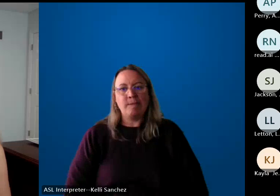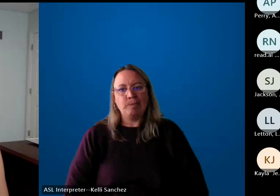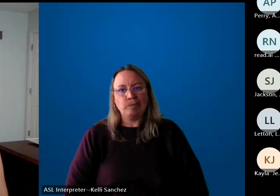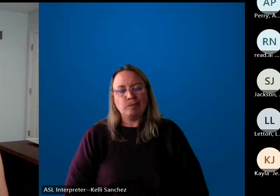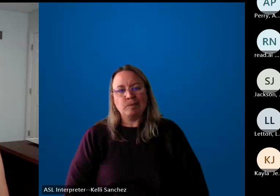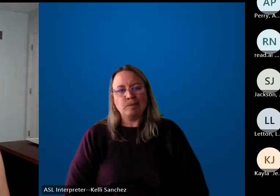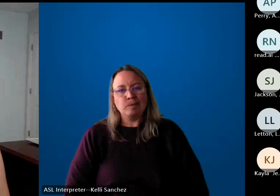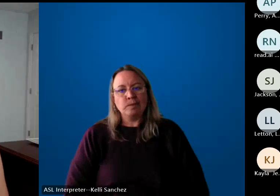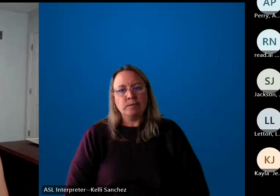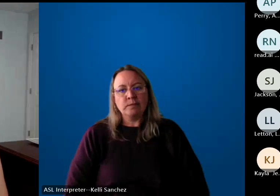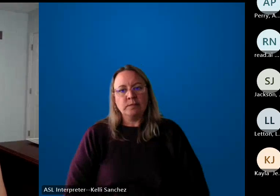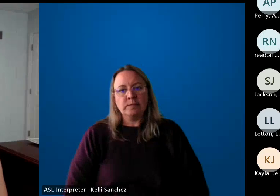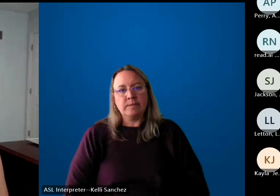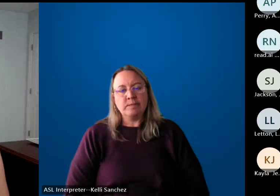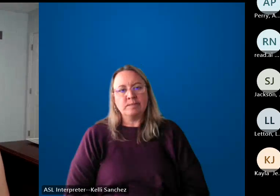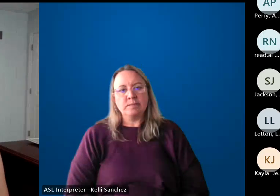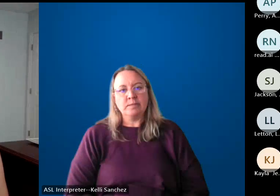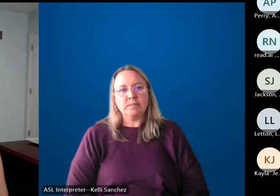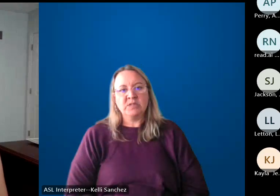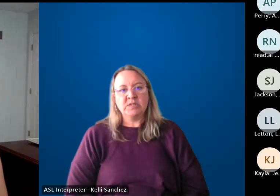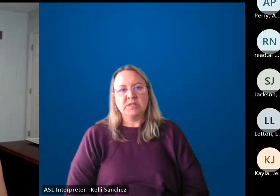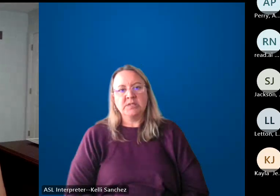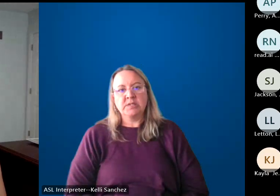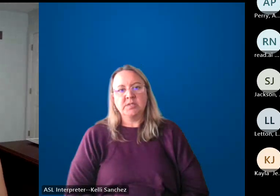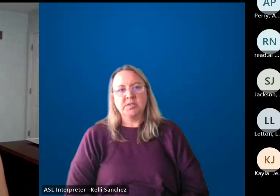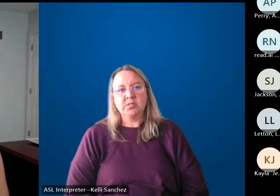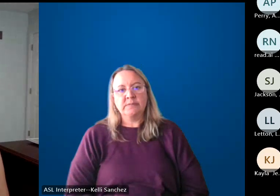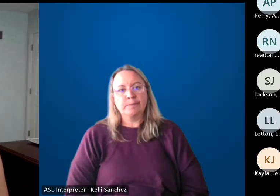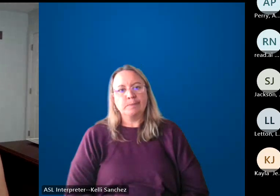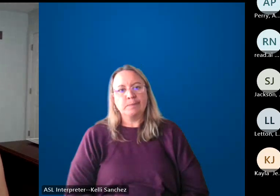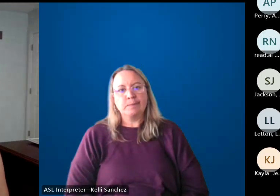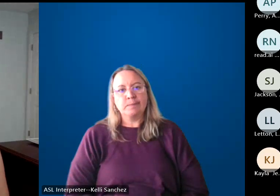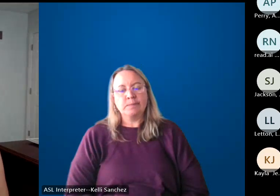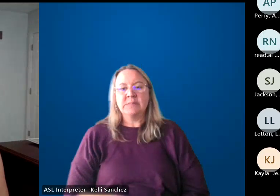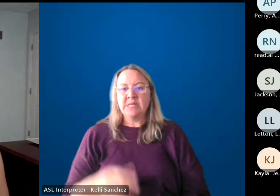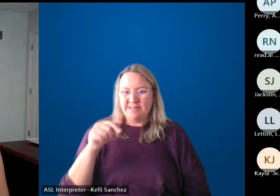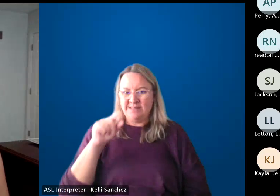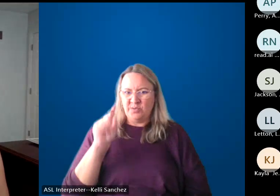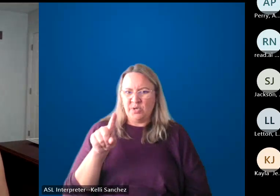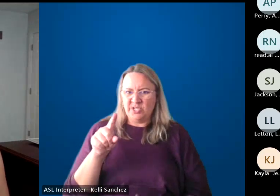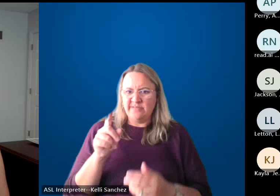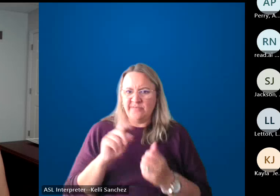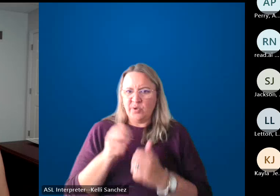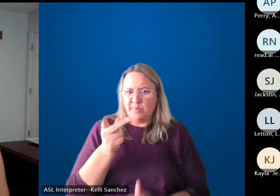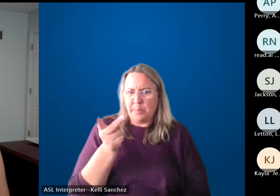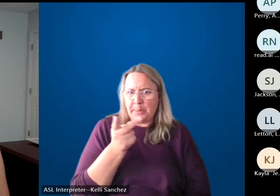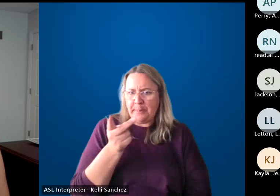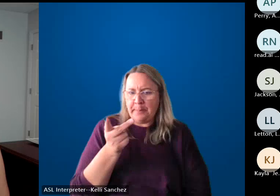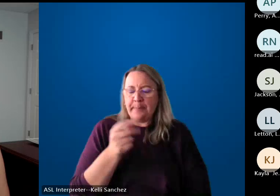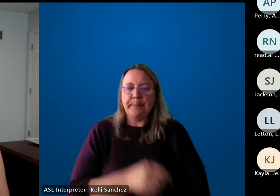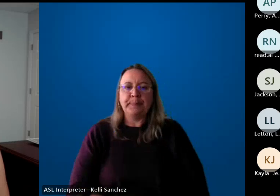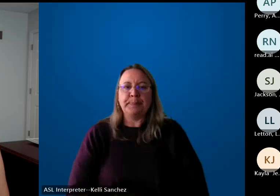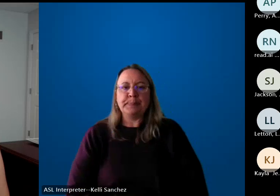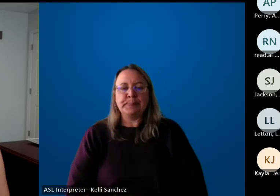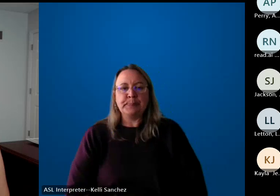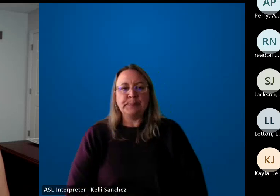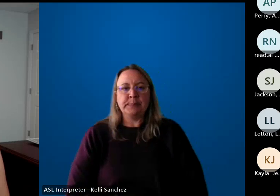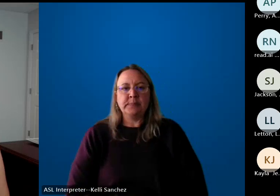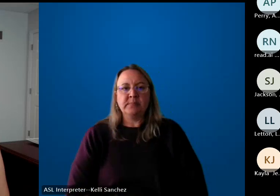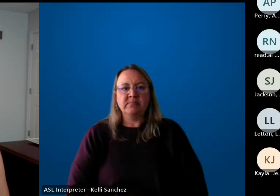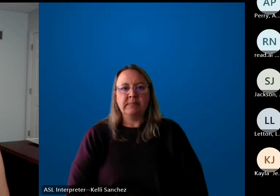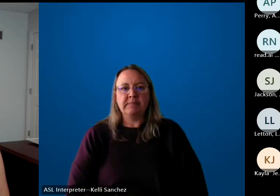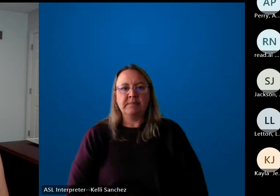And I'll pose this question to Gene and Tara, because this is something that the three of us have kind of talked about. In